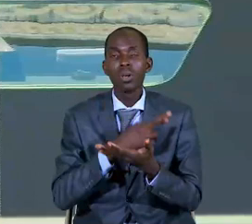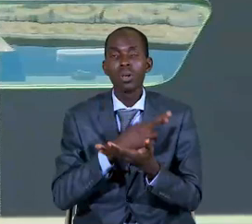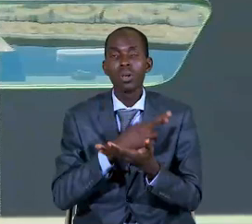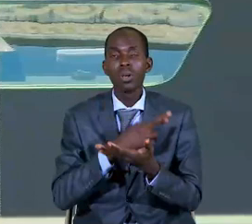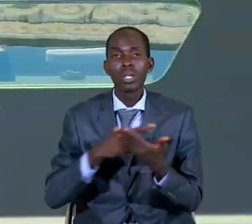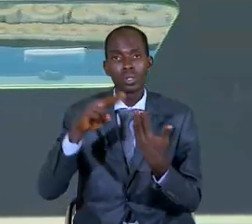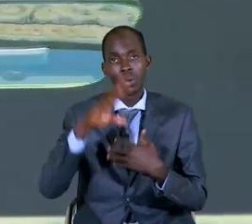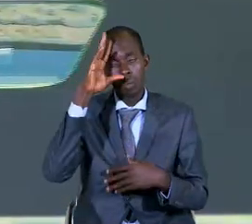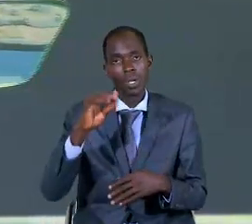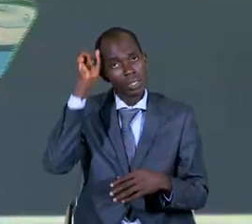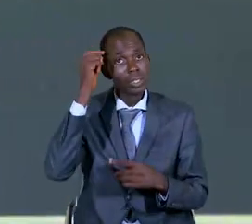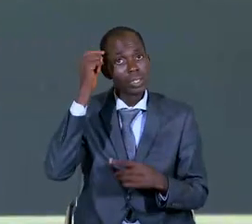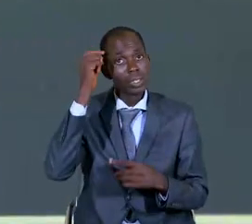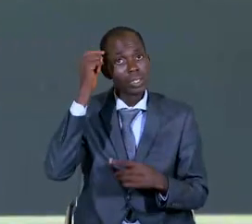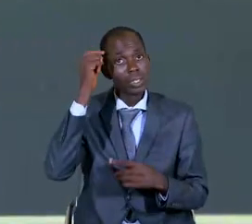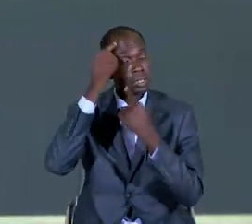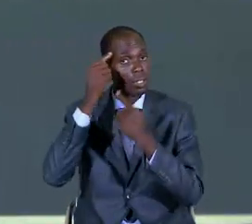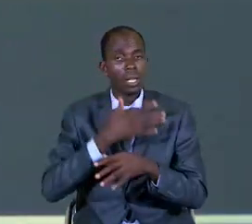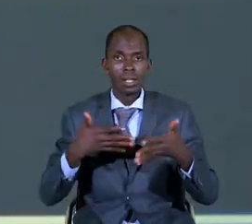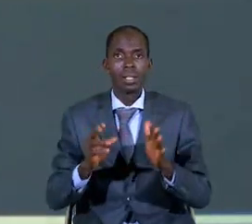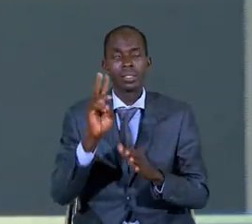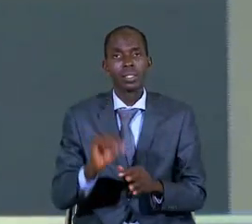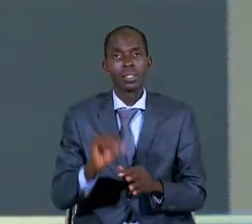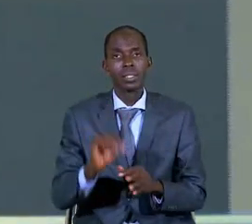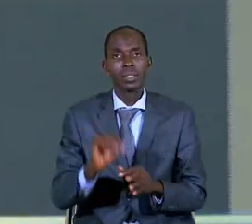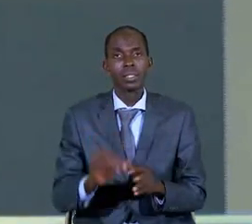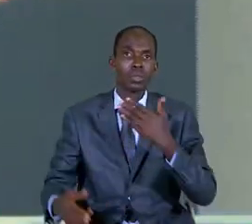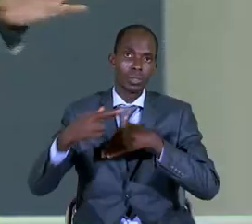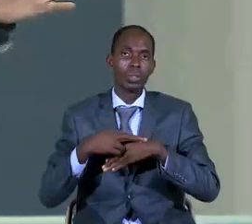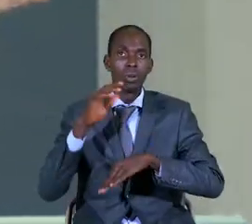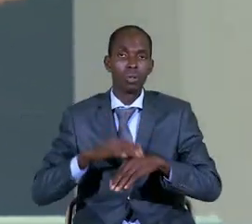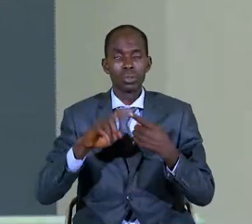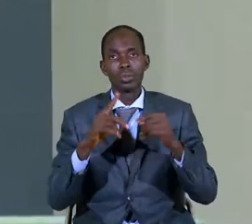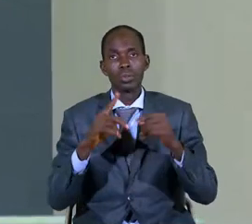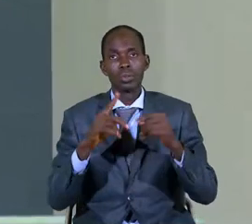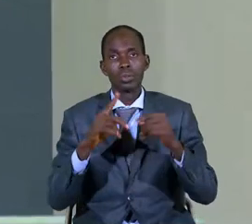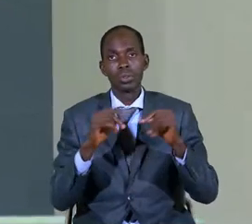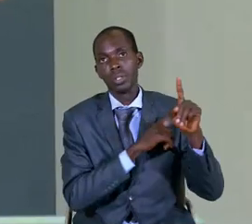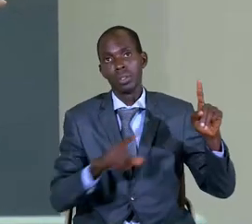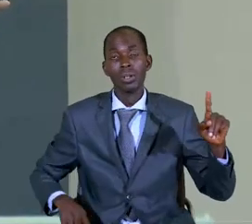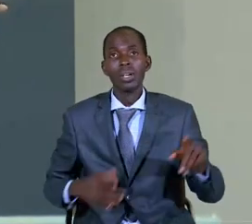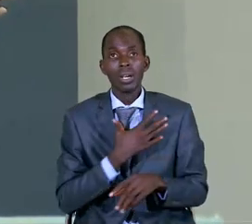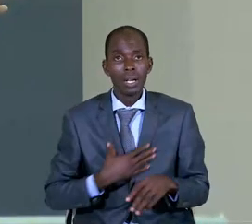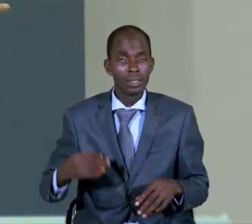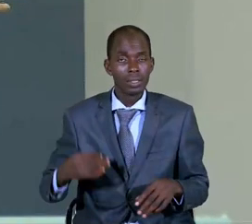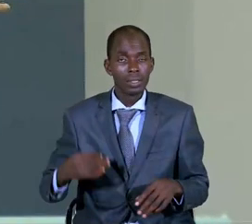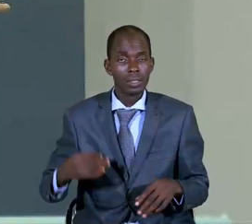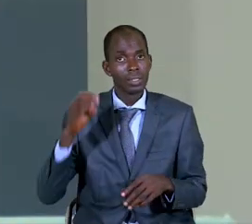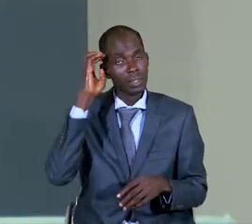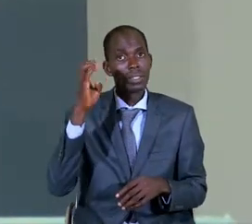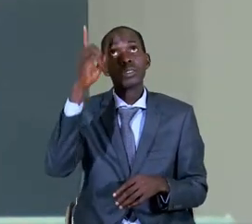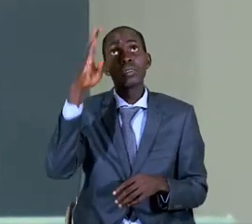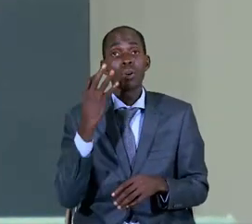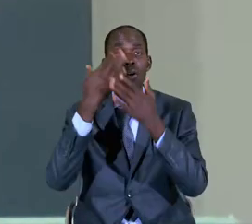thoughts. And let him return unto the Lord. And he, the God of